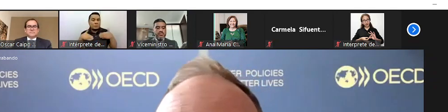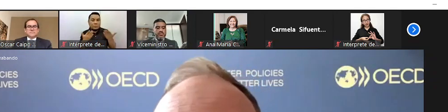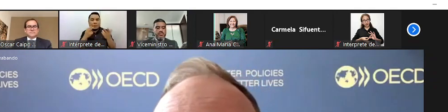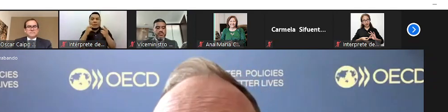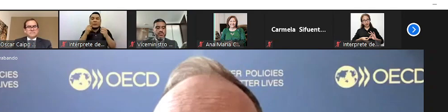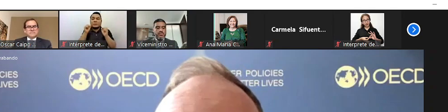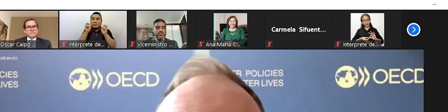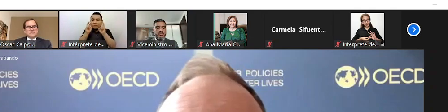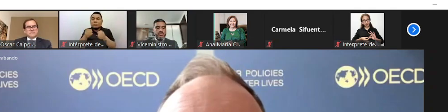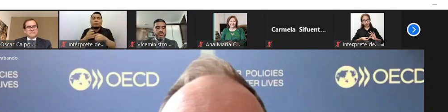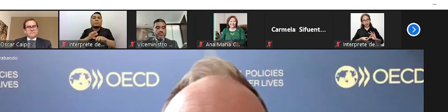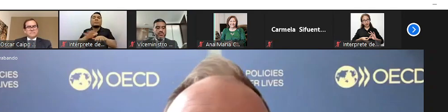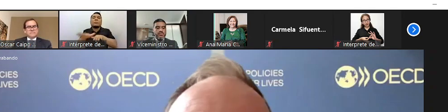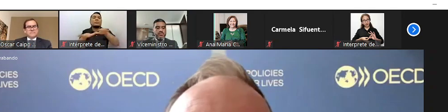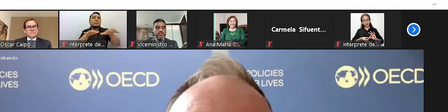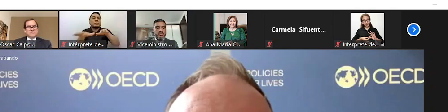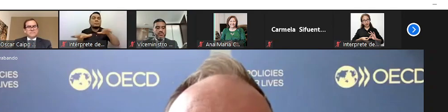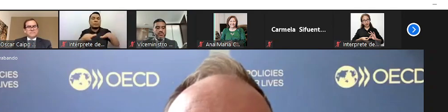distributors